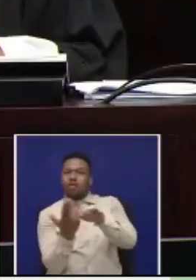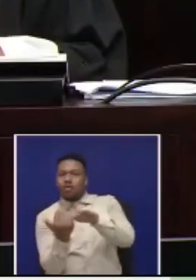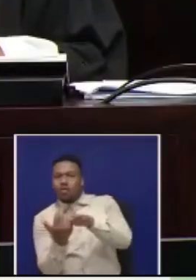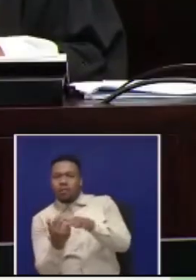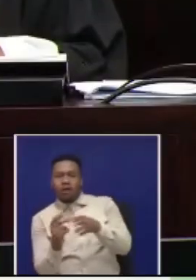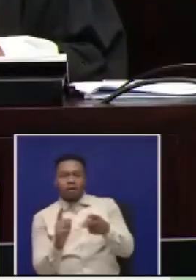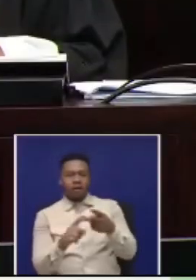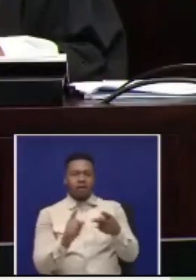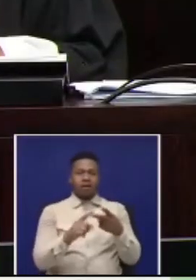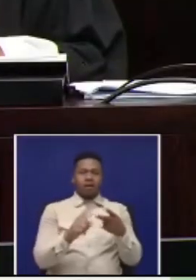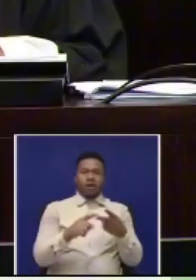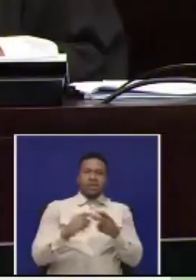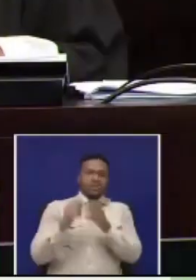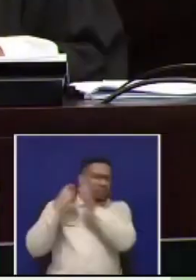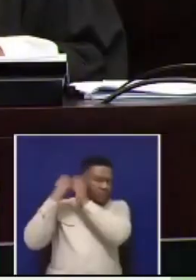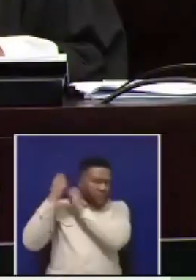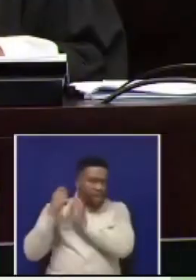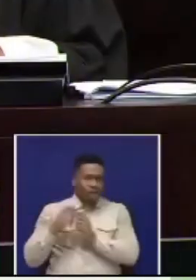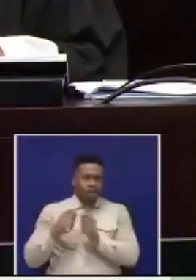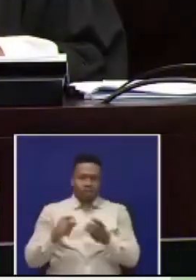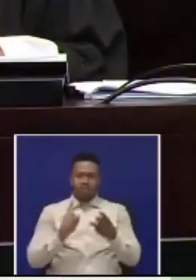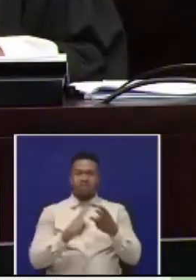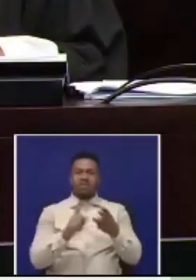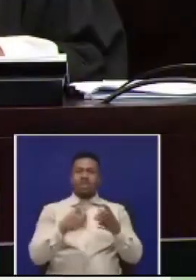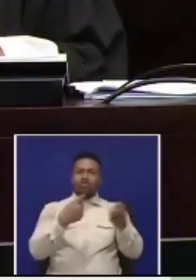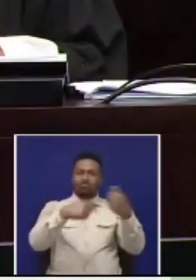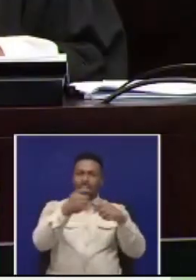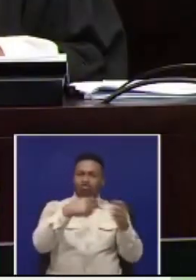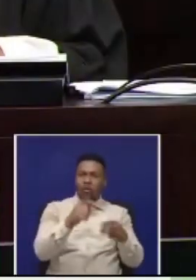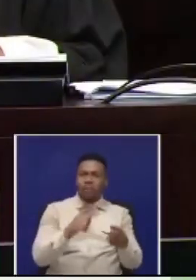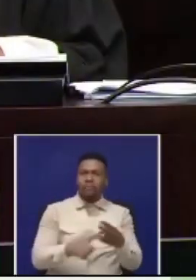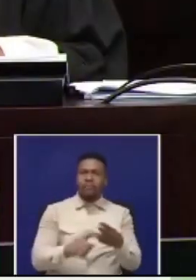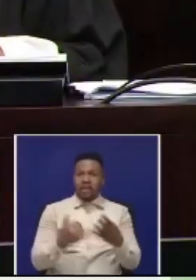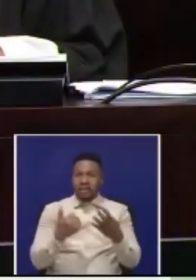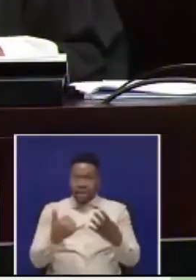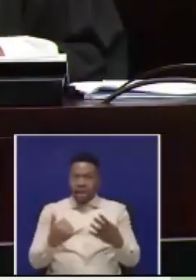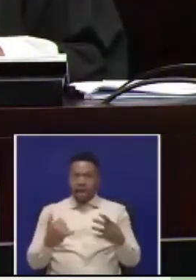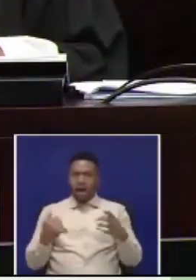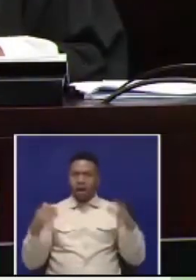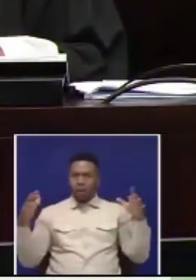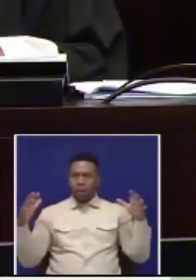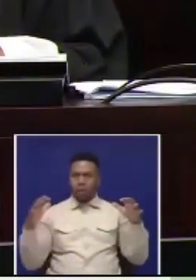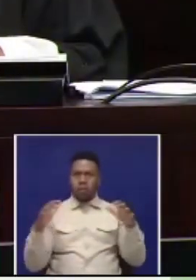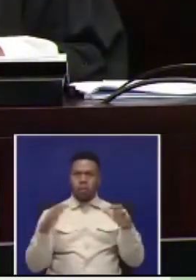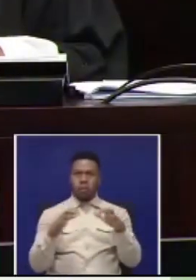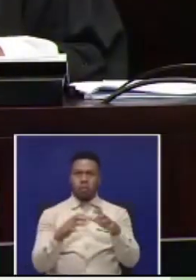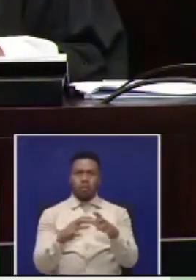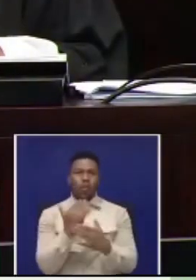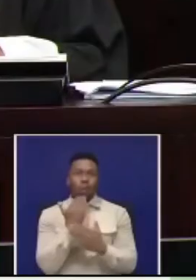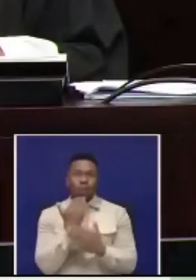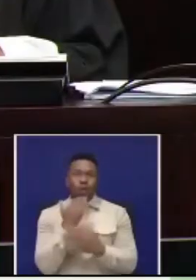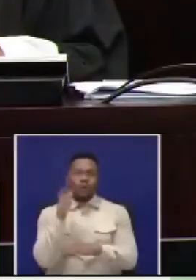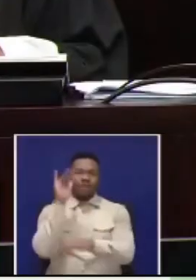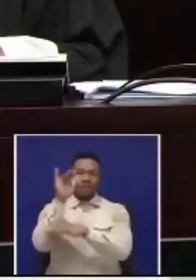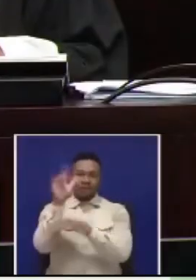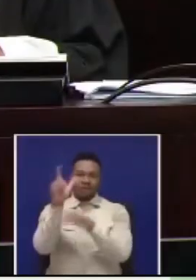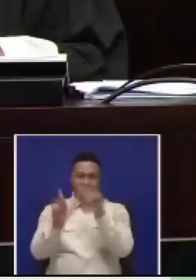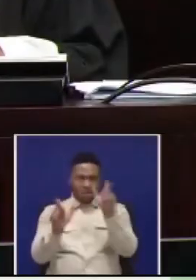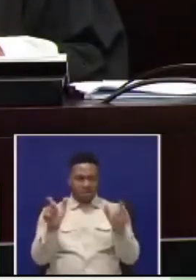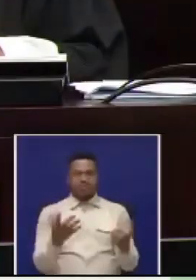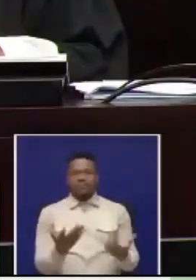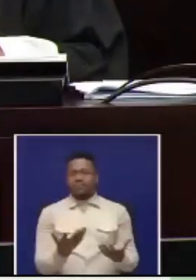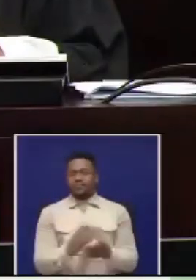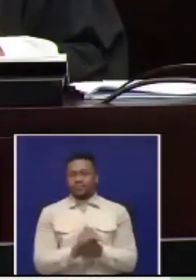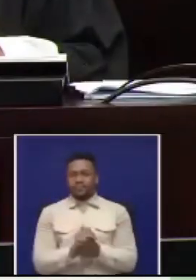delivery services, and our spaza shop industry is now increasingly dominated or run by foreign nationals. And yet when we raise these